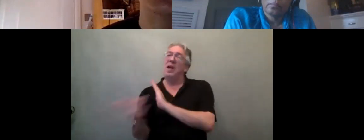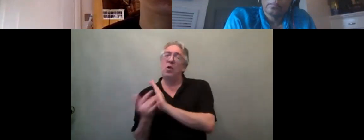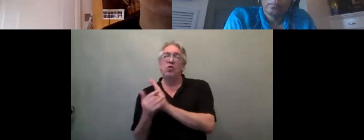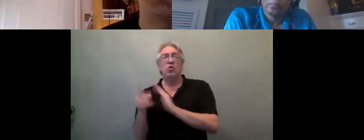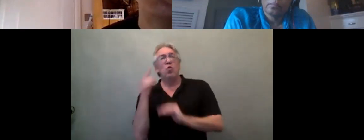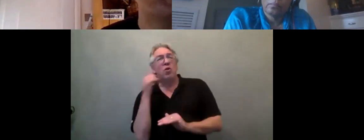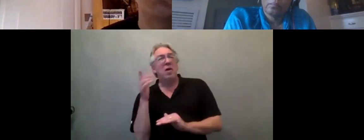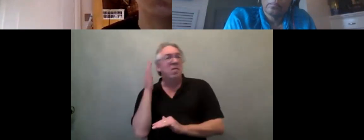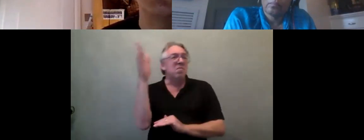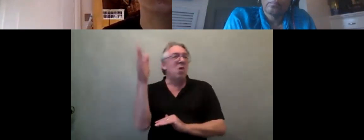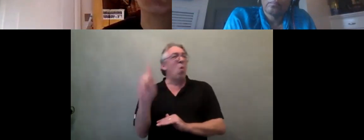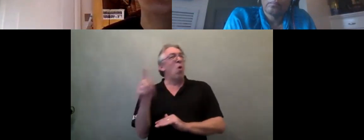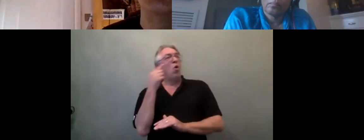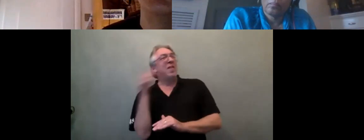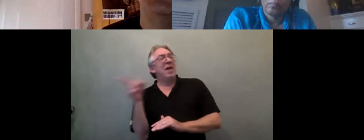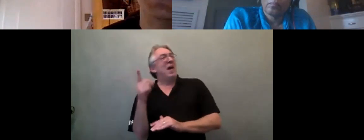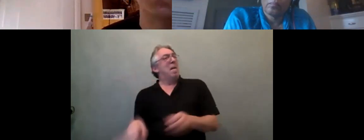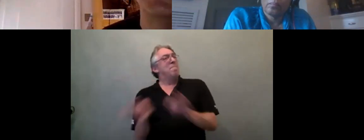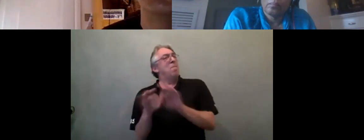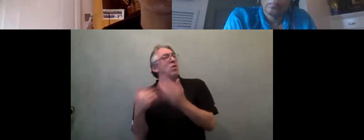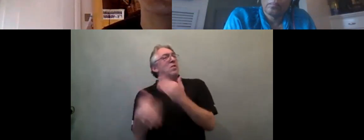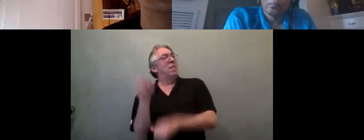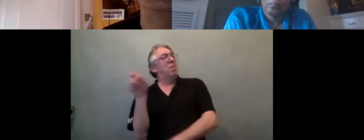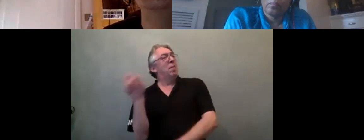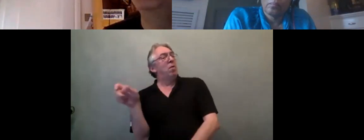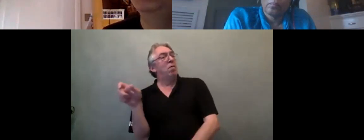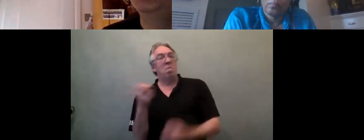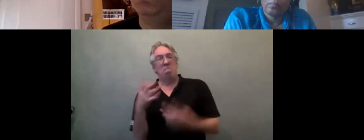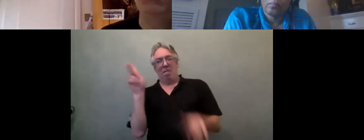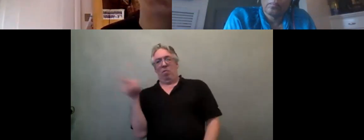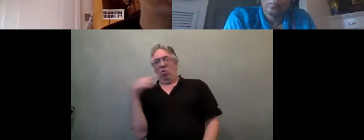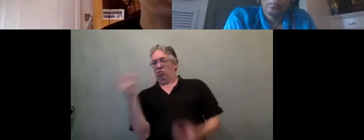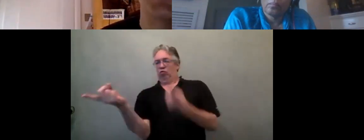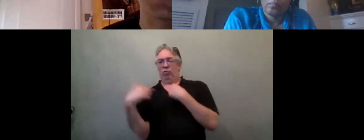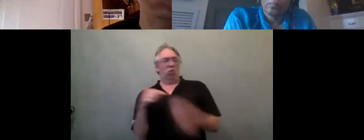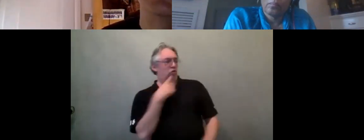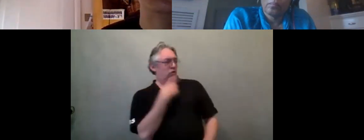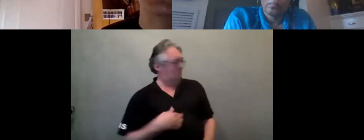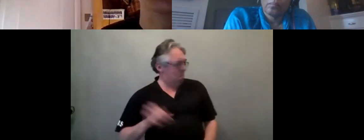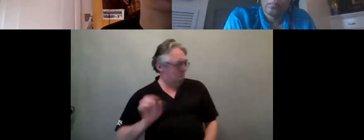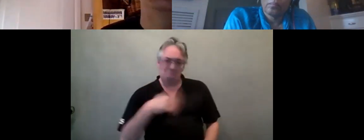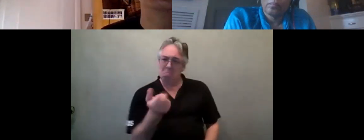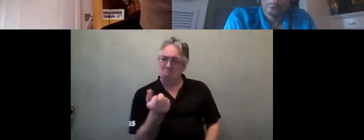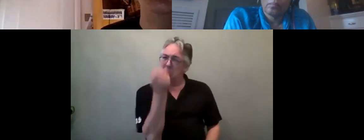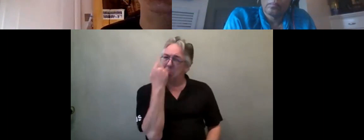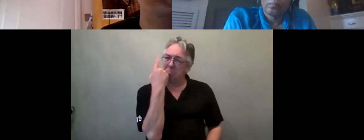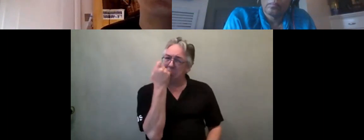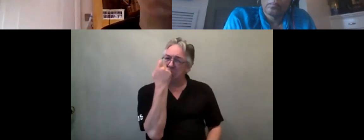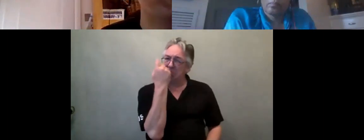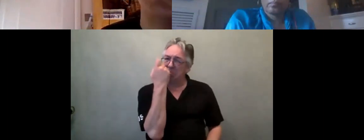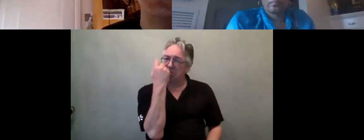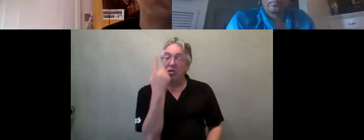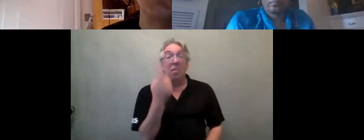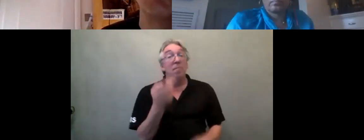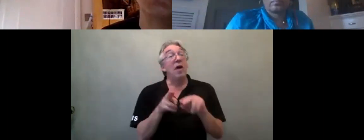important for people with disabilities? Of course, most people would say, yes, I can see that. If you were then to say, okay, what would you use